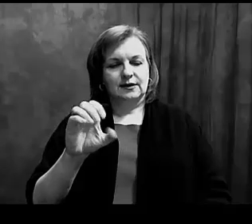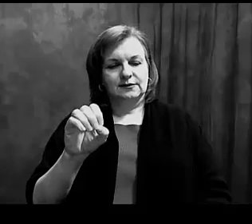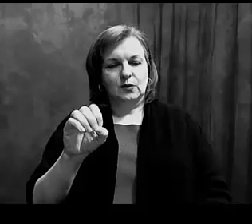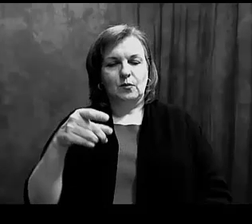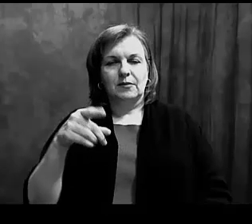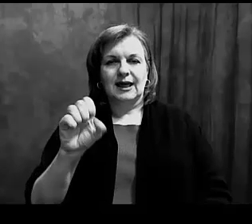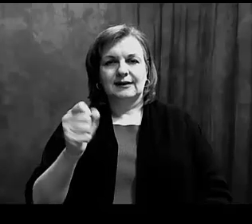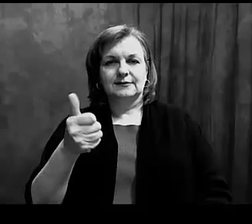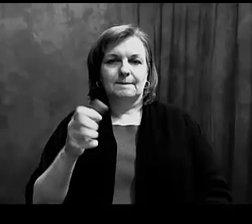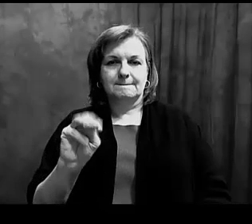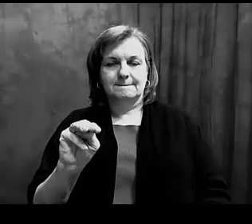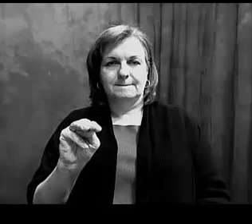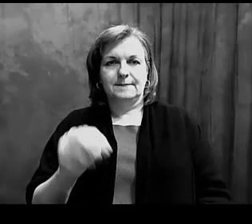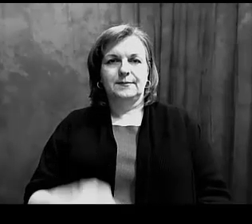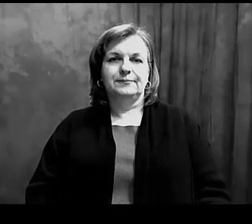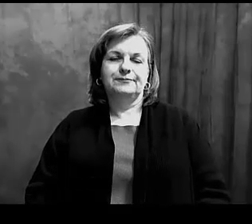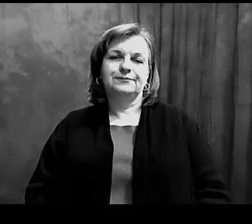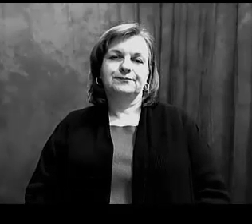as a toxoplasm.